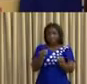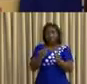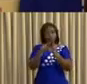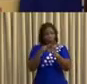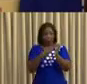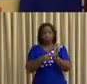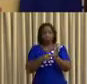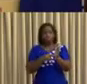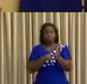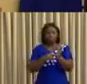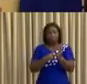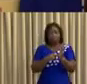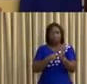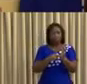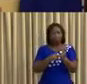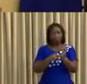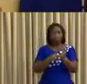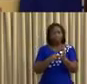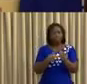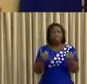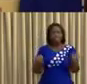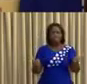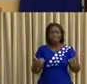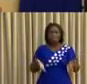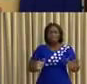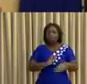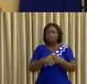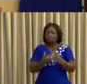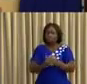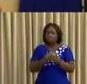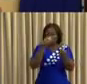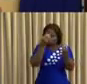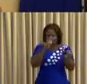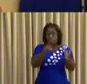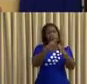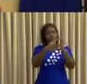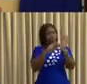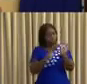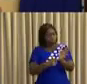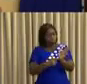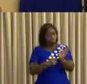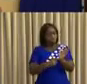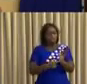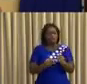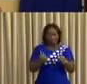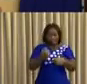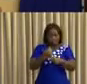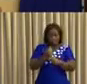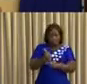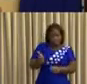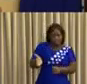all times. So let us all abide by them and conduct ourselves in a